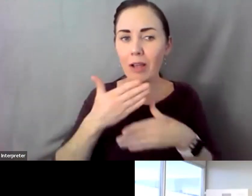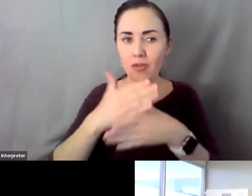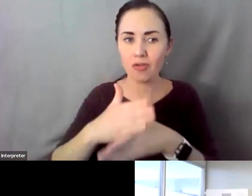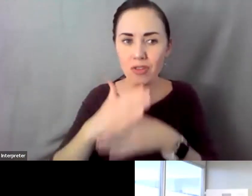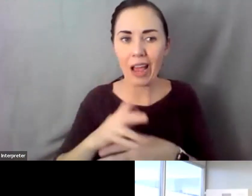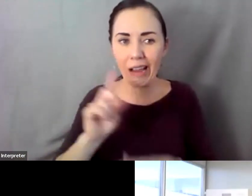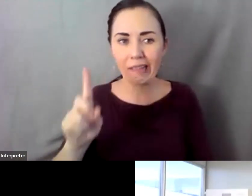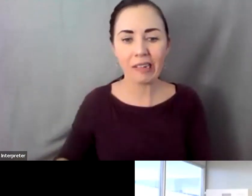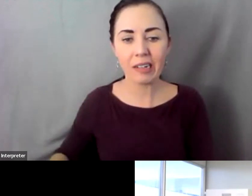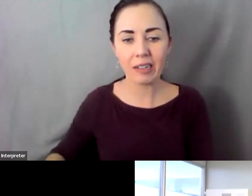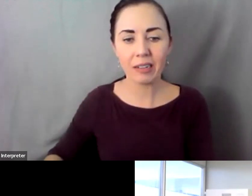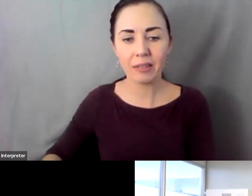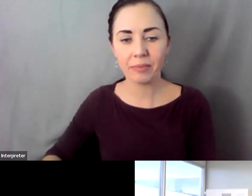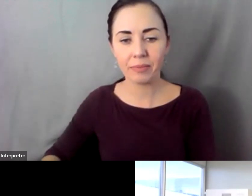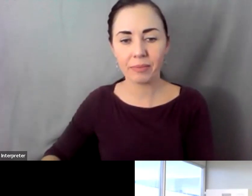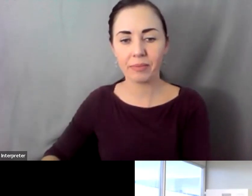screen.